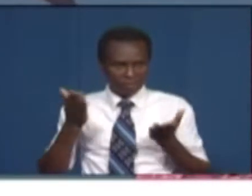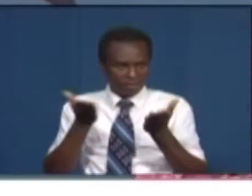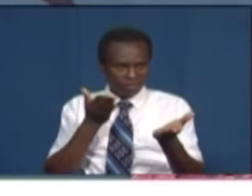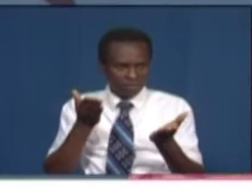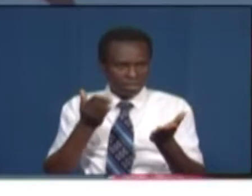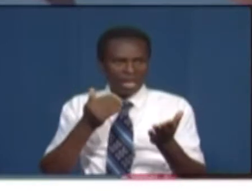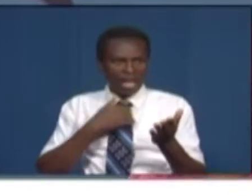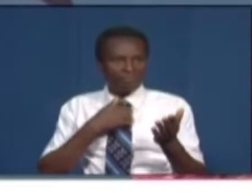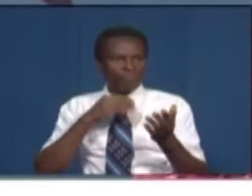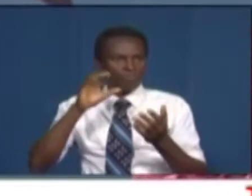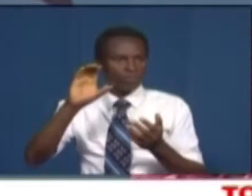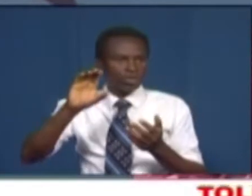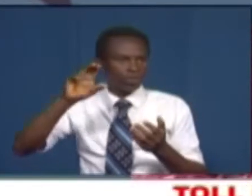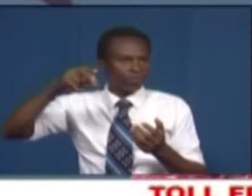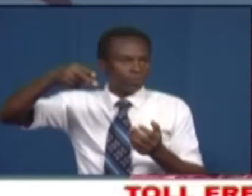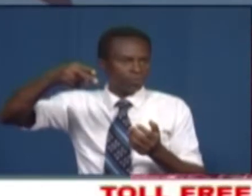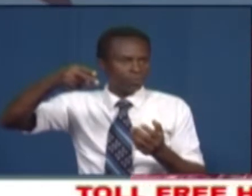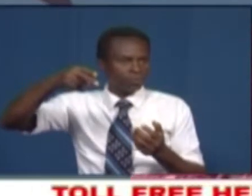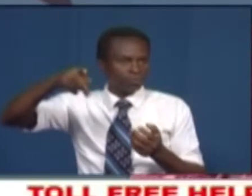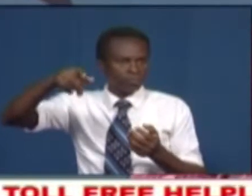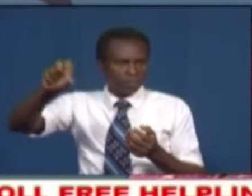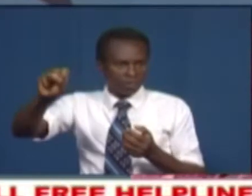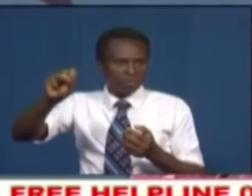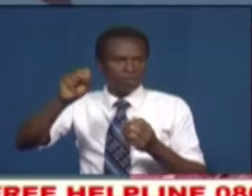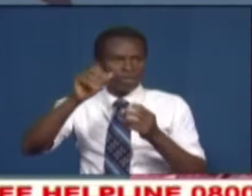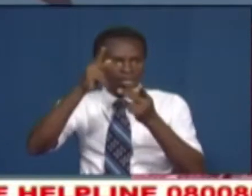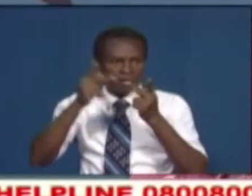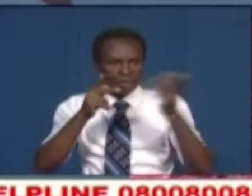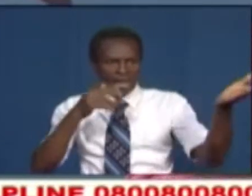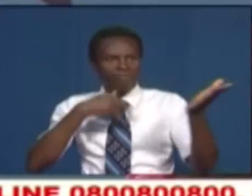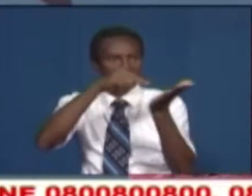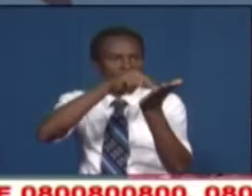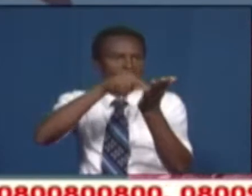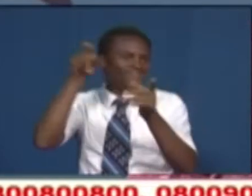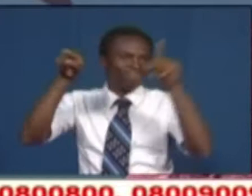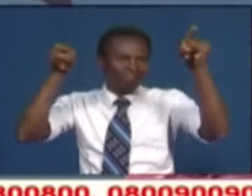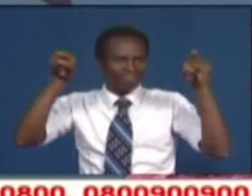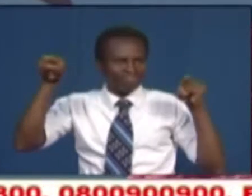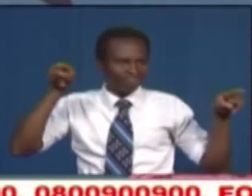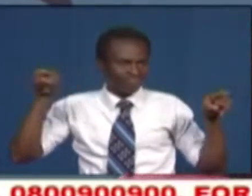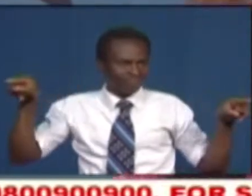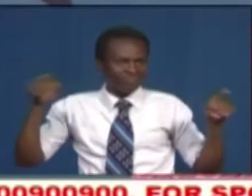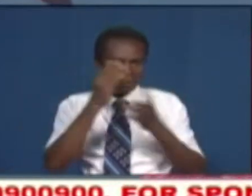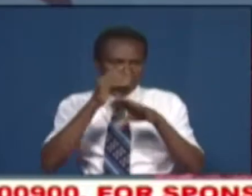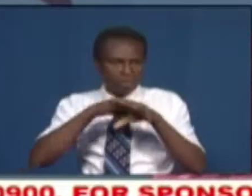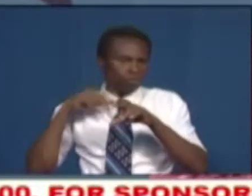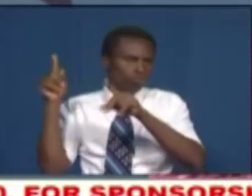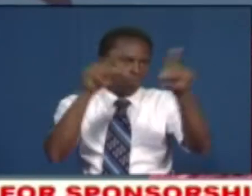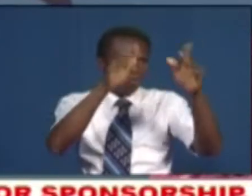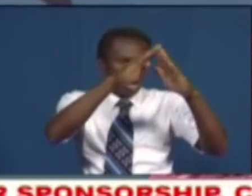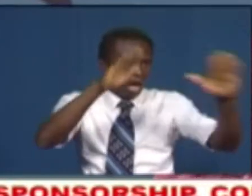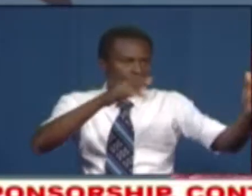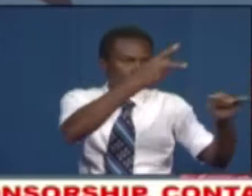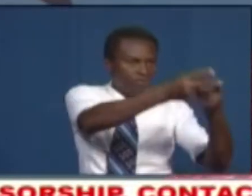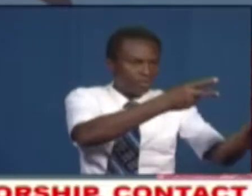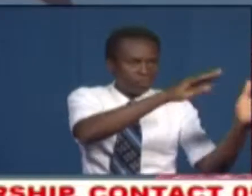are everywhere. Right. The community health nurses, they've been empowered. We do home visits to teach